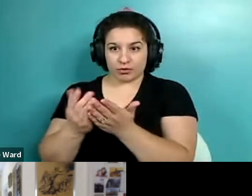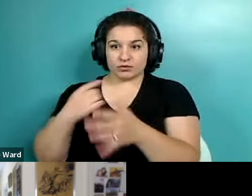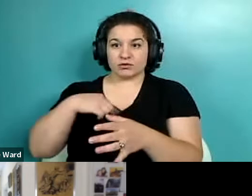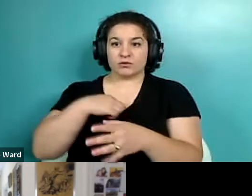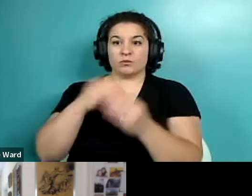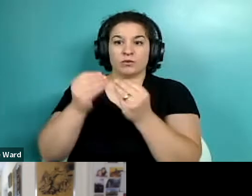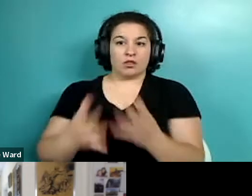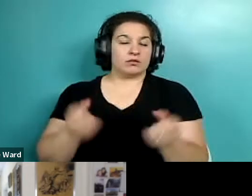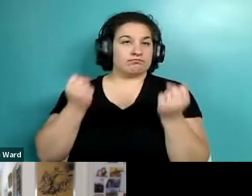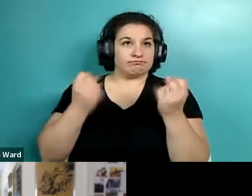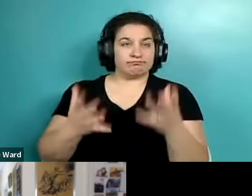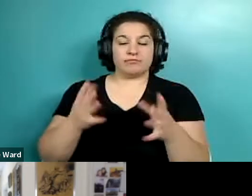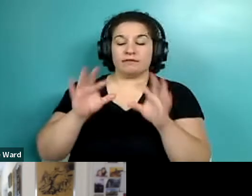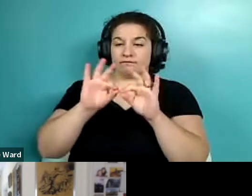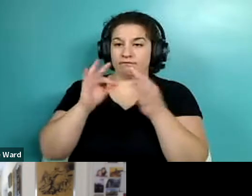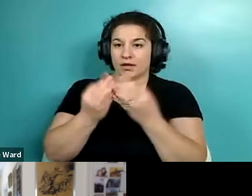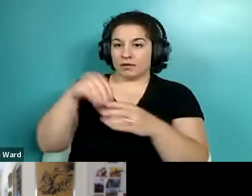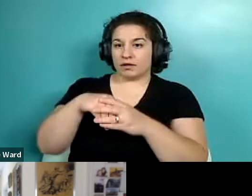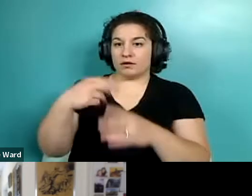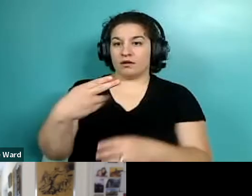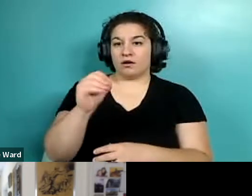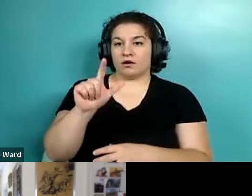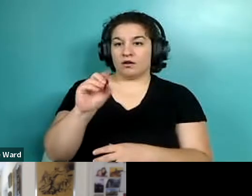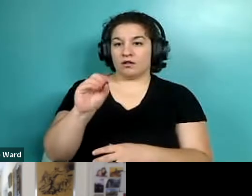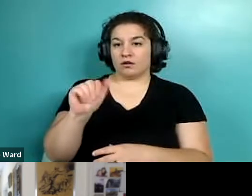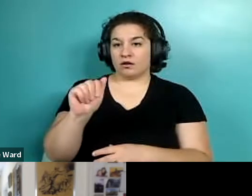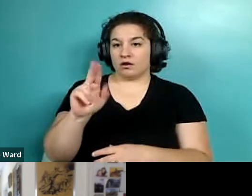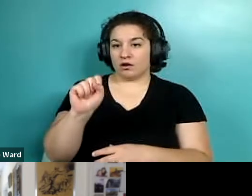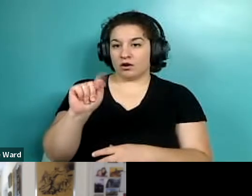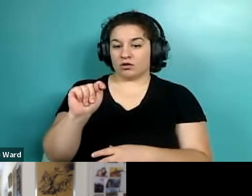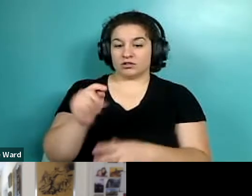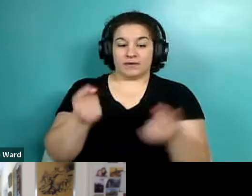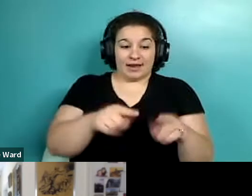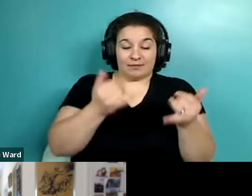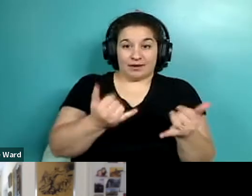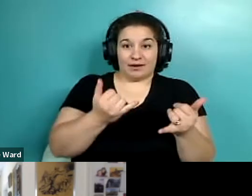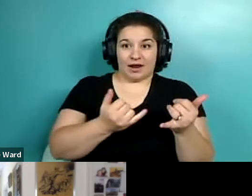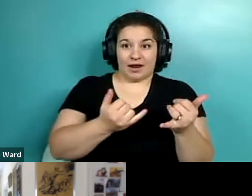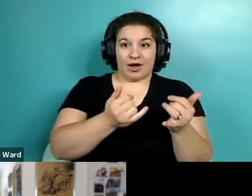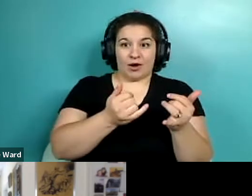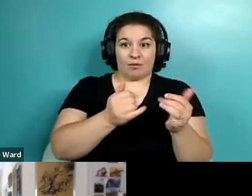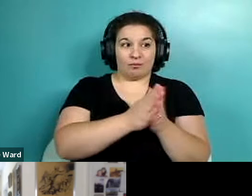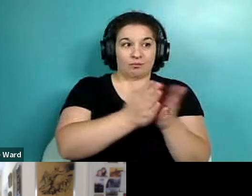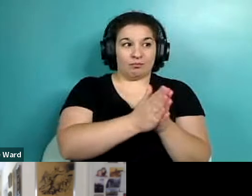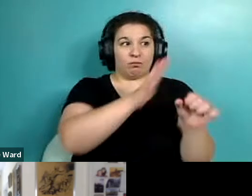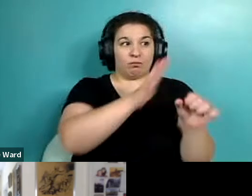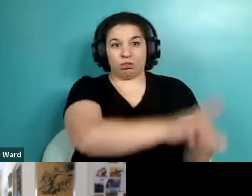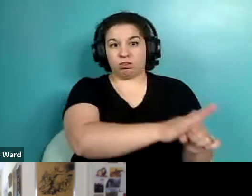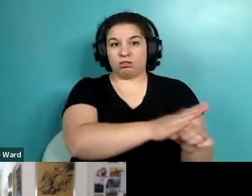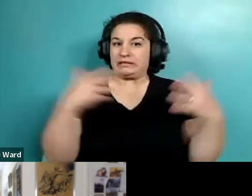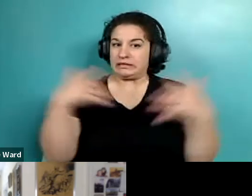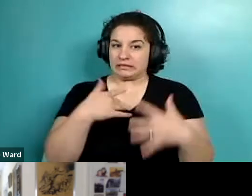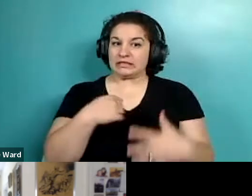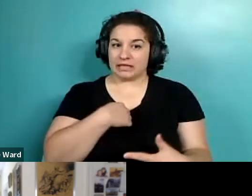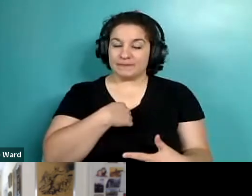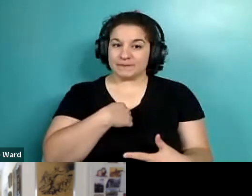in the Holocaust. It's quite frightening to me. And so as I'm reading things going on around the country, and I had mentioned